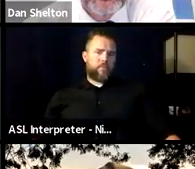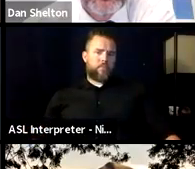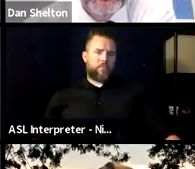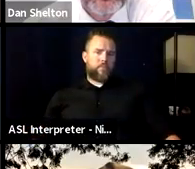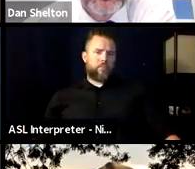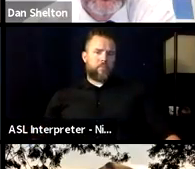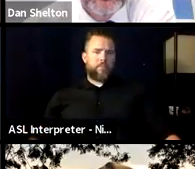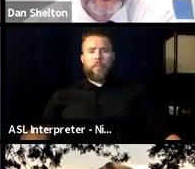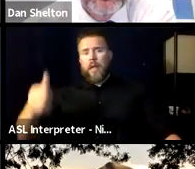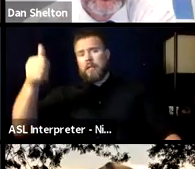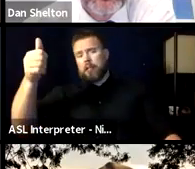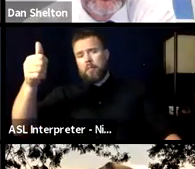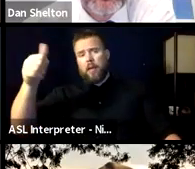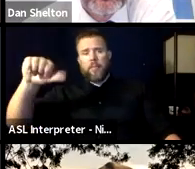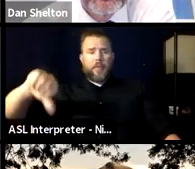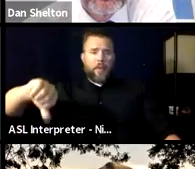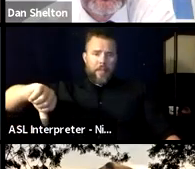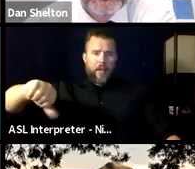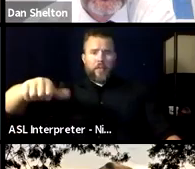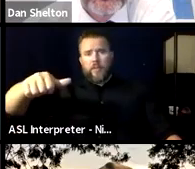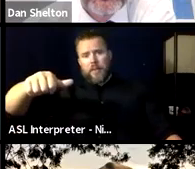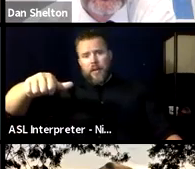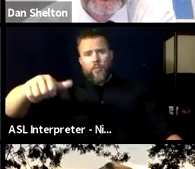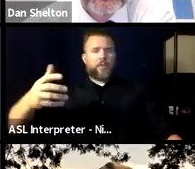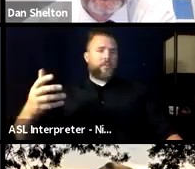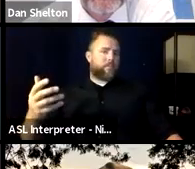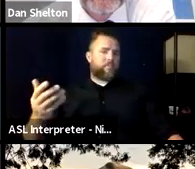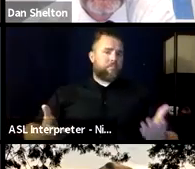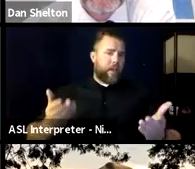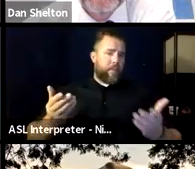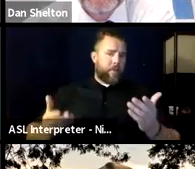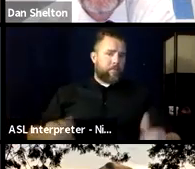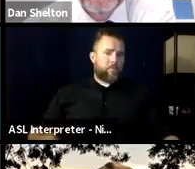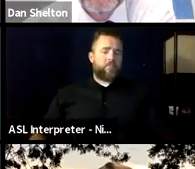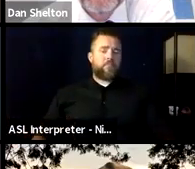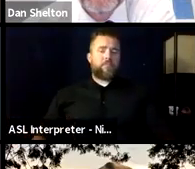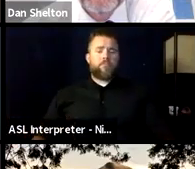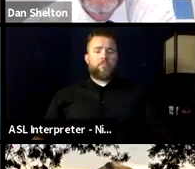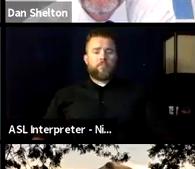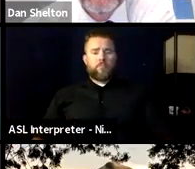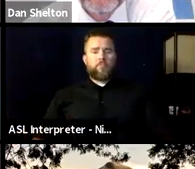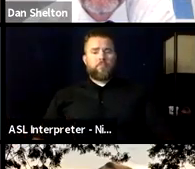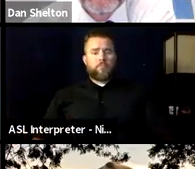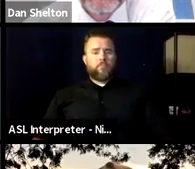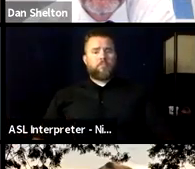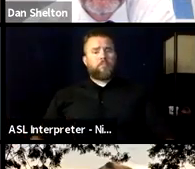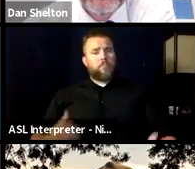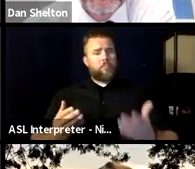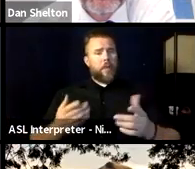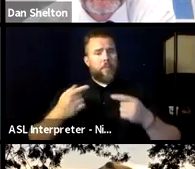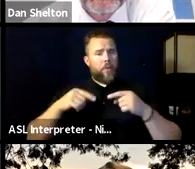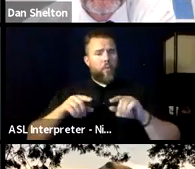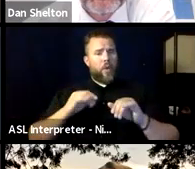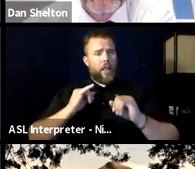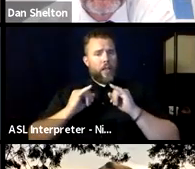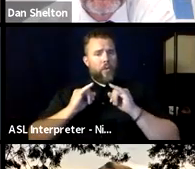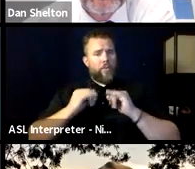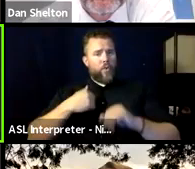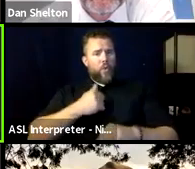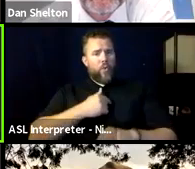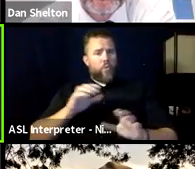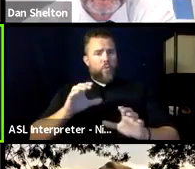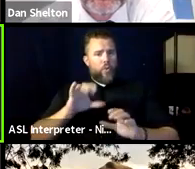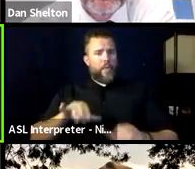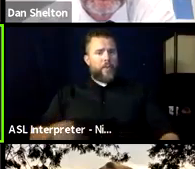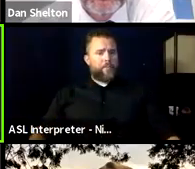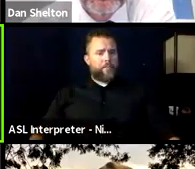thumbs down, thumbs sideways, where they could give their feedback. But along with interviewing them, we could do that. I will make sure that's included. And